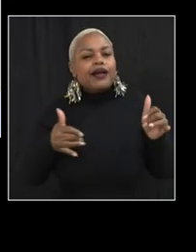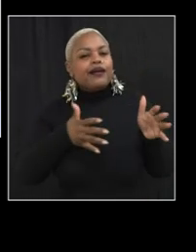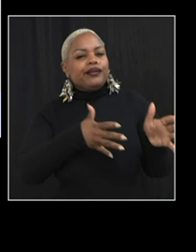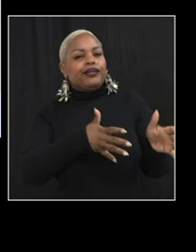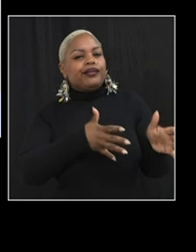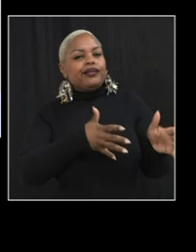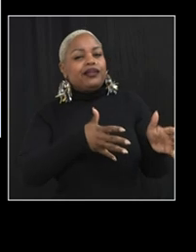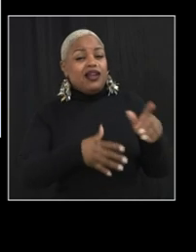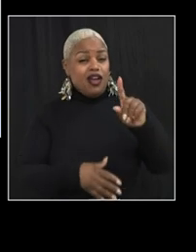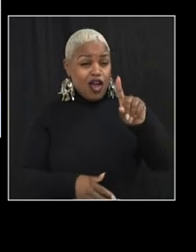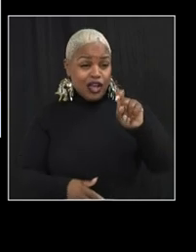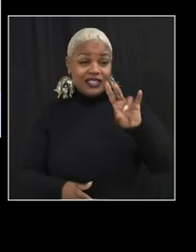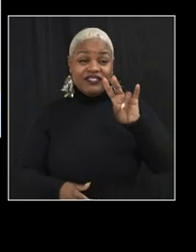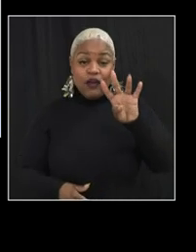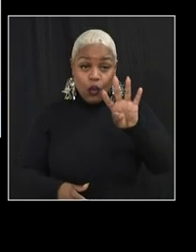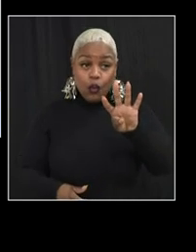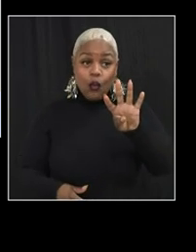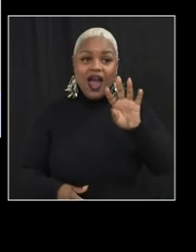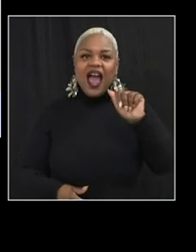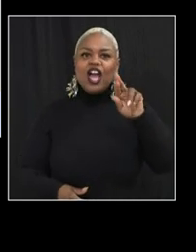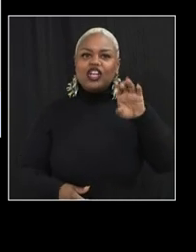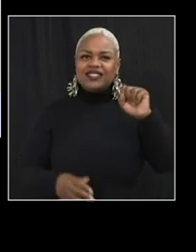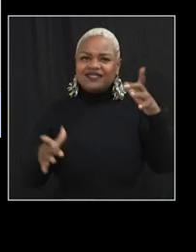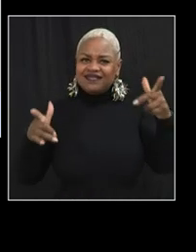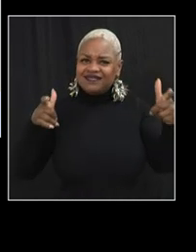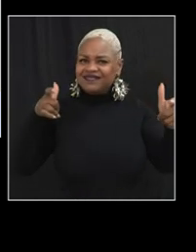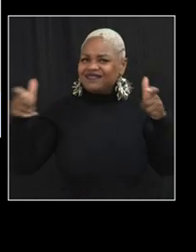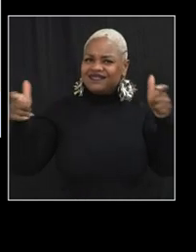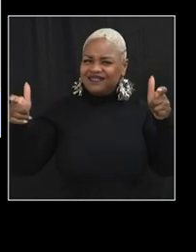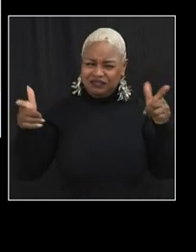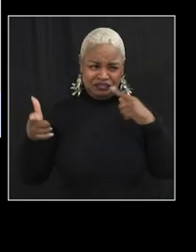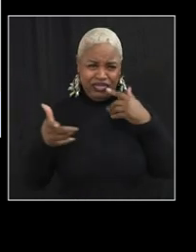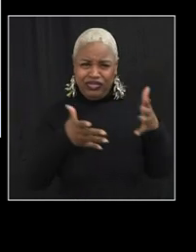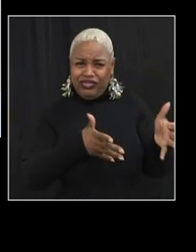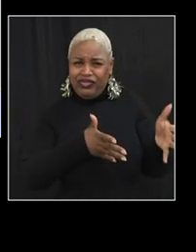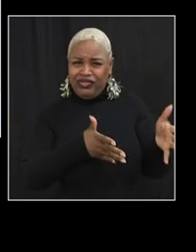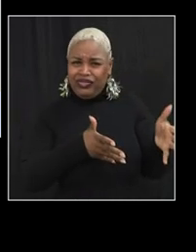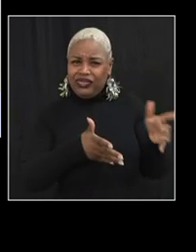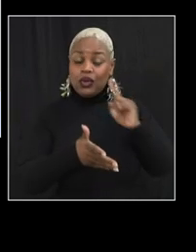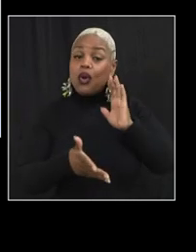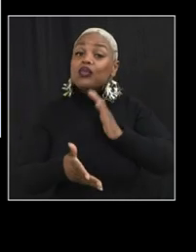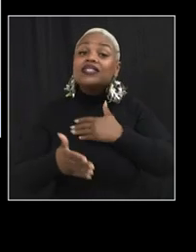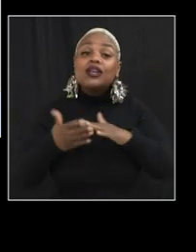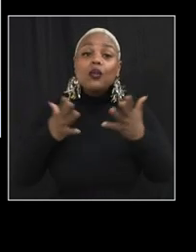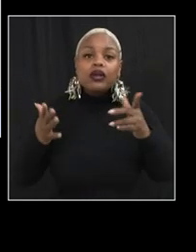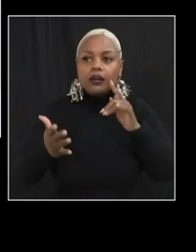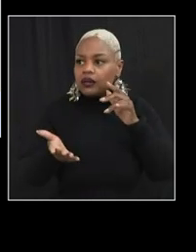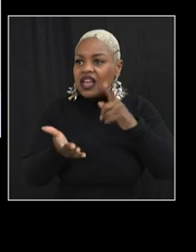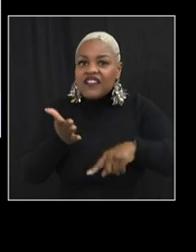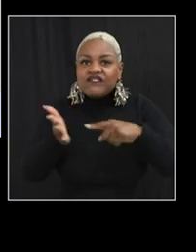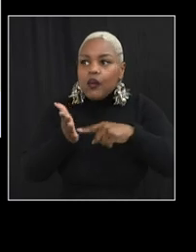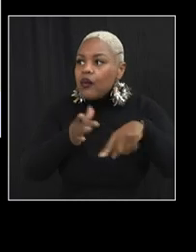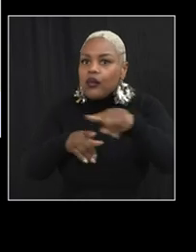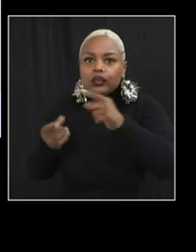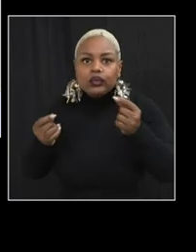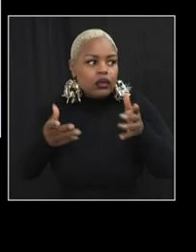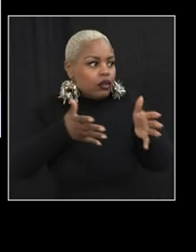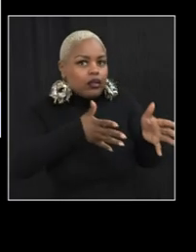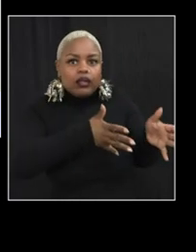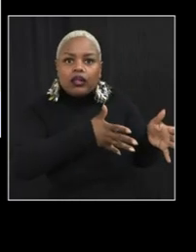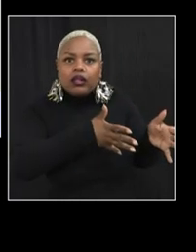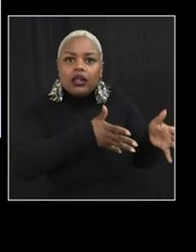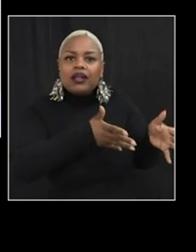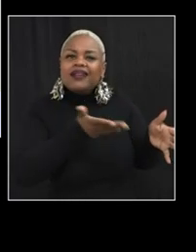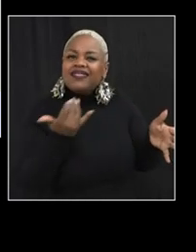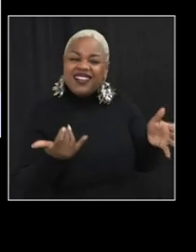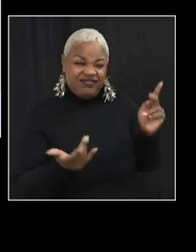acres. So in our city, we cannot afford to have 174 acres sitting there like